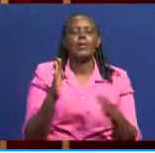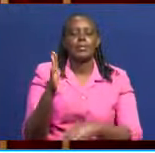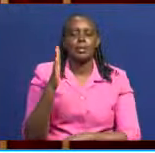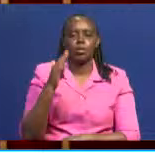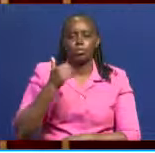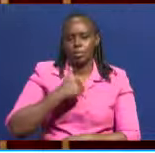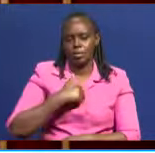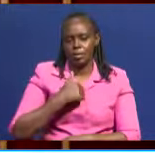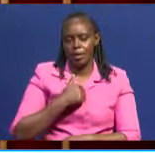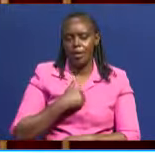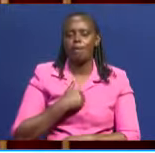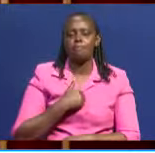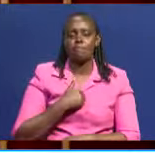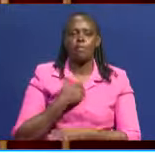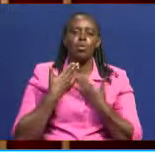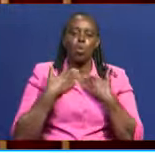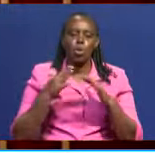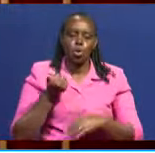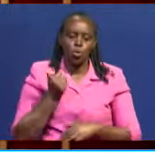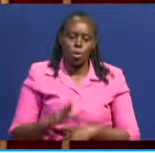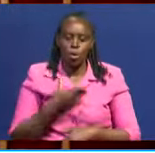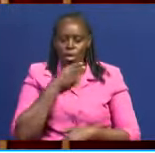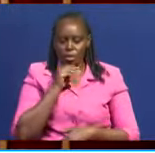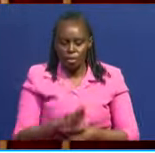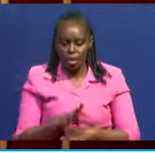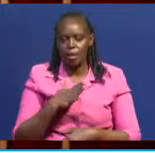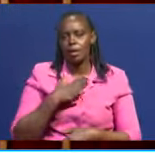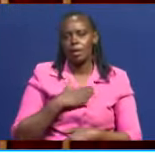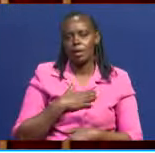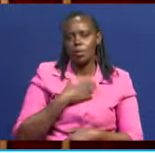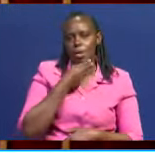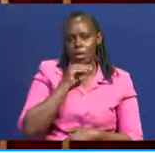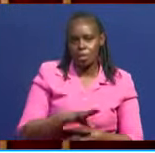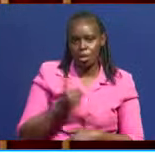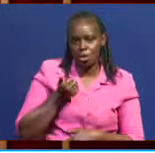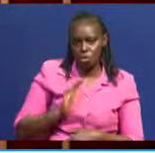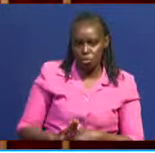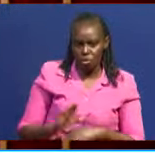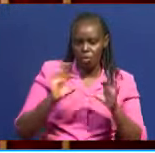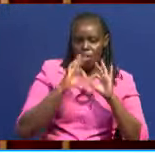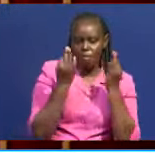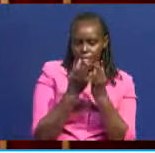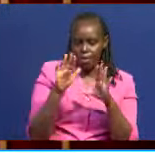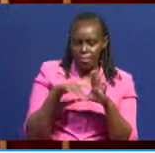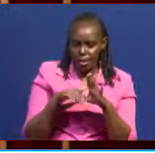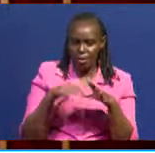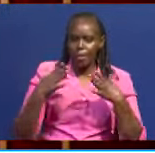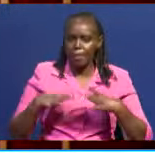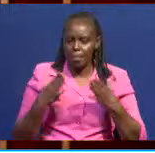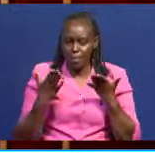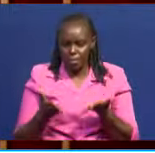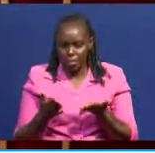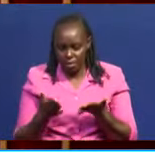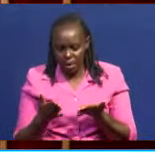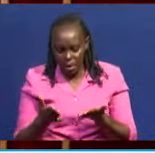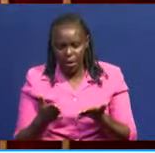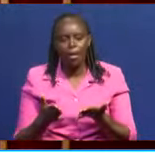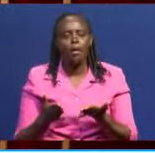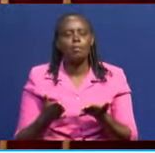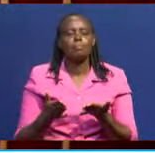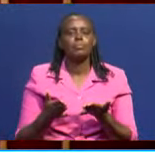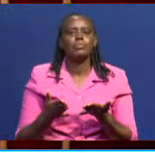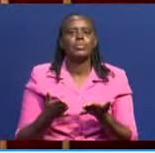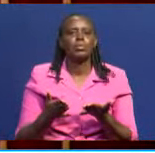security. We don't want our daughters, our sons, our family, citizens